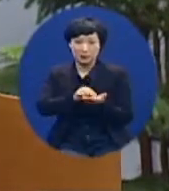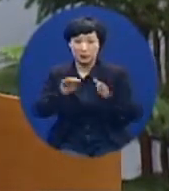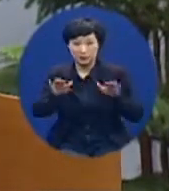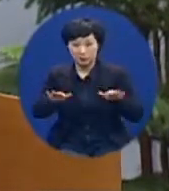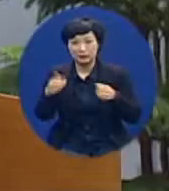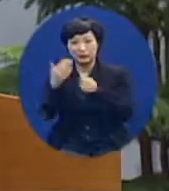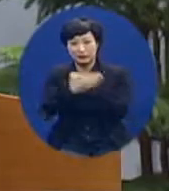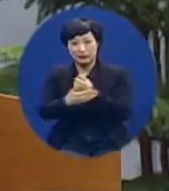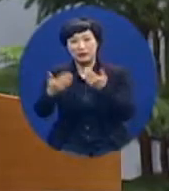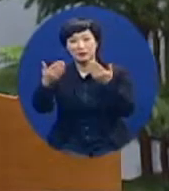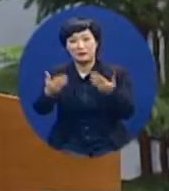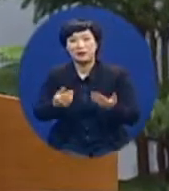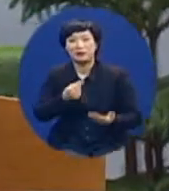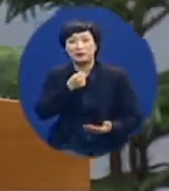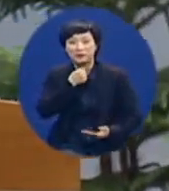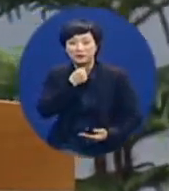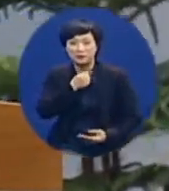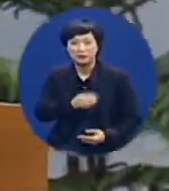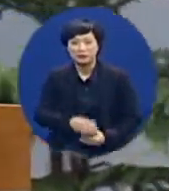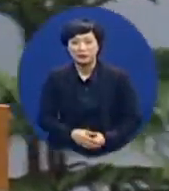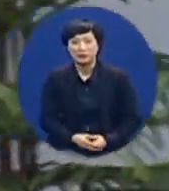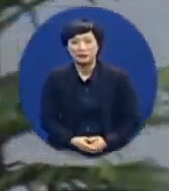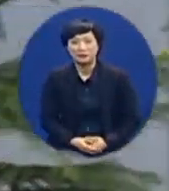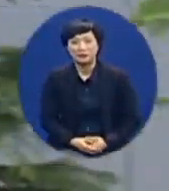I receive God's grace.